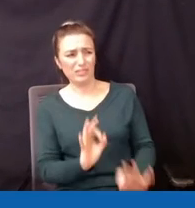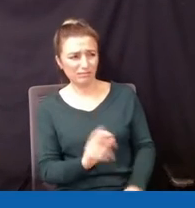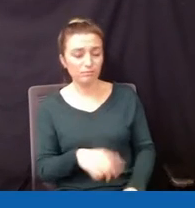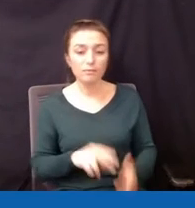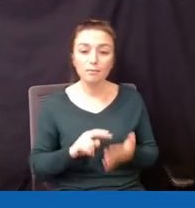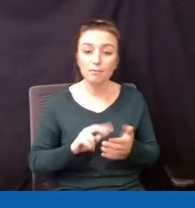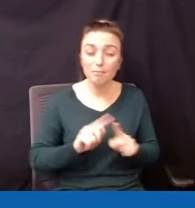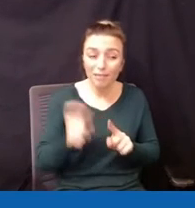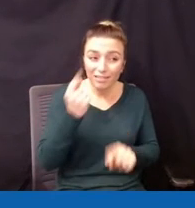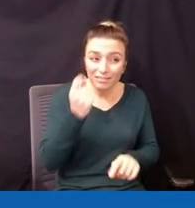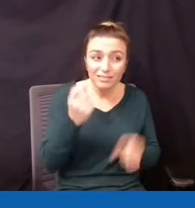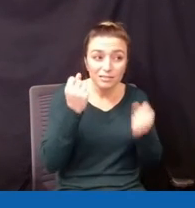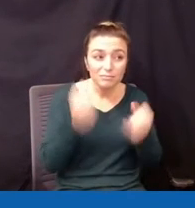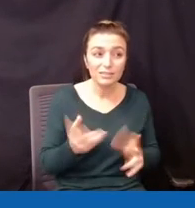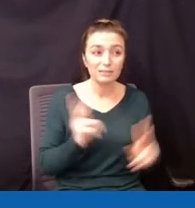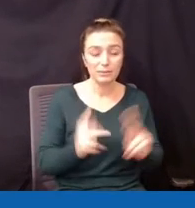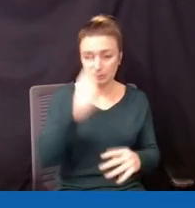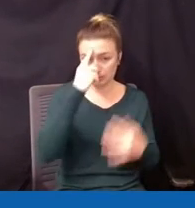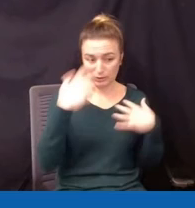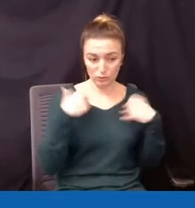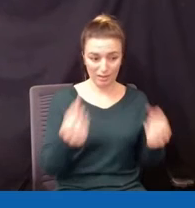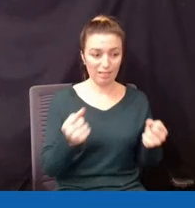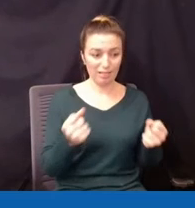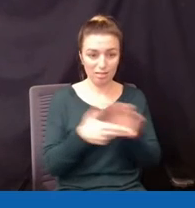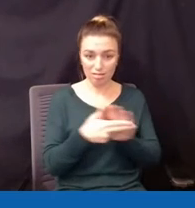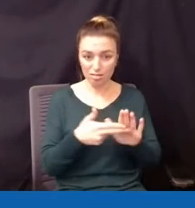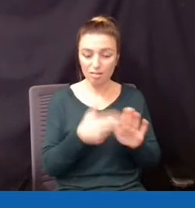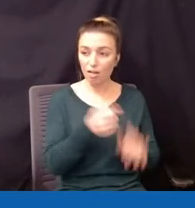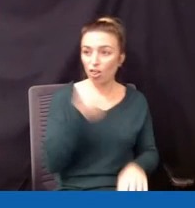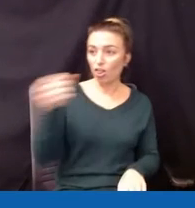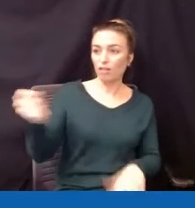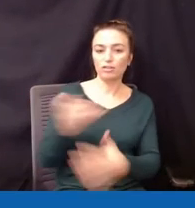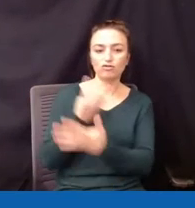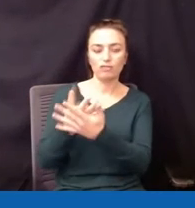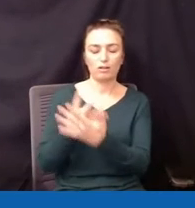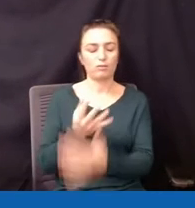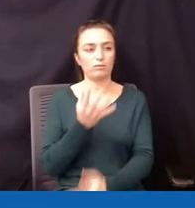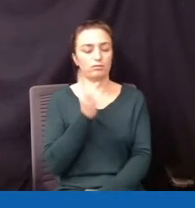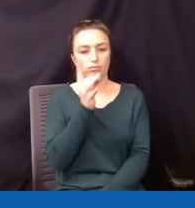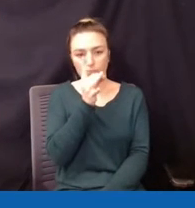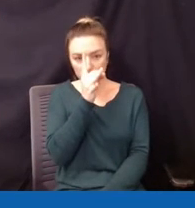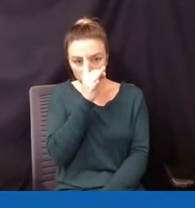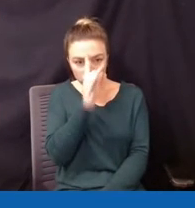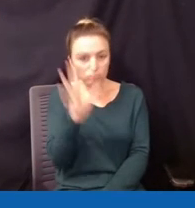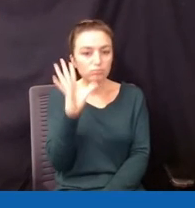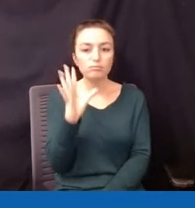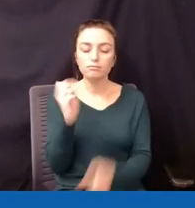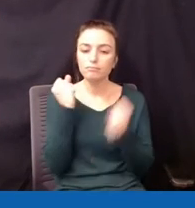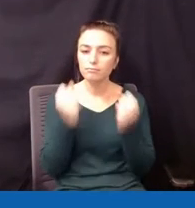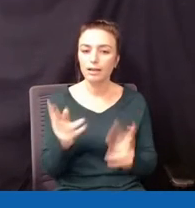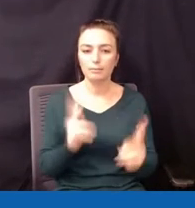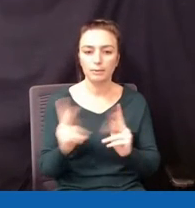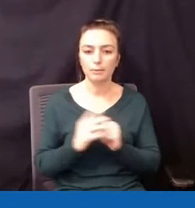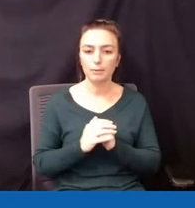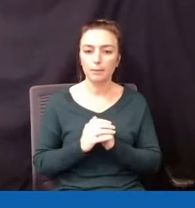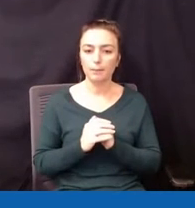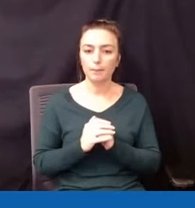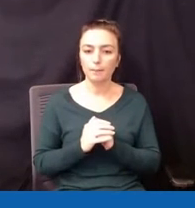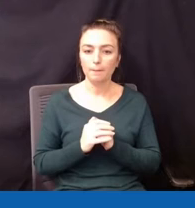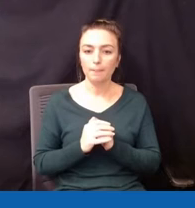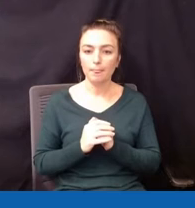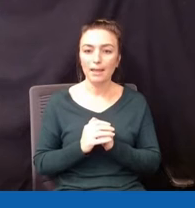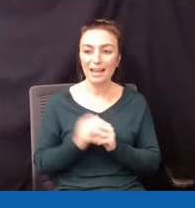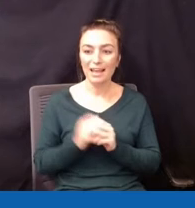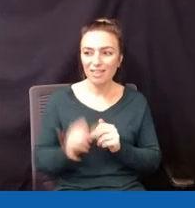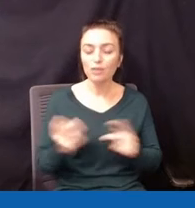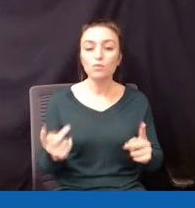is a national crisis. But again, this right is enjoyed disproportionately in the population. An overwhelming